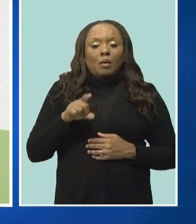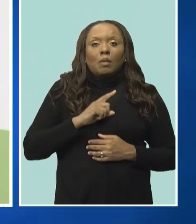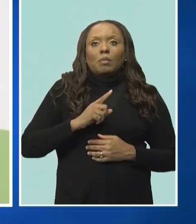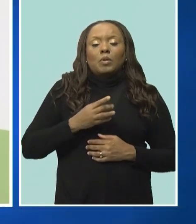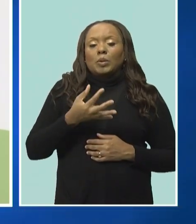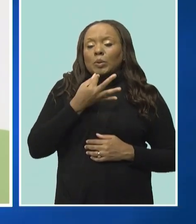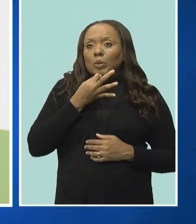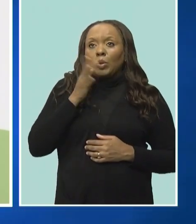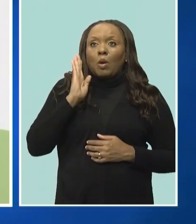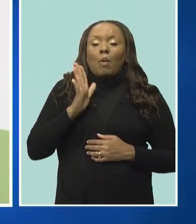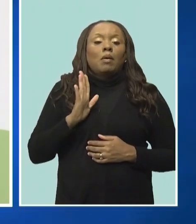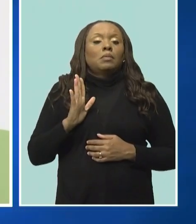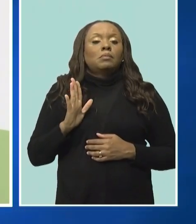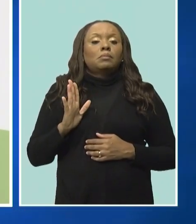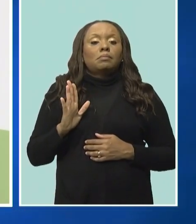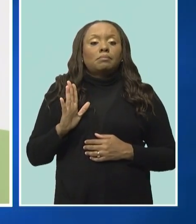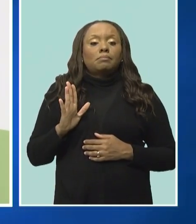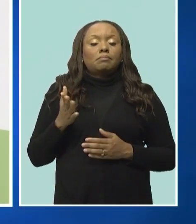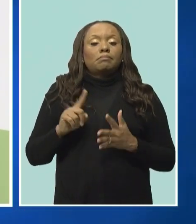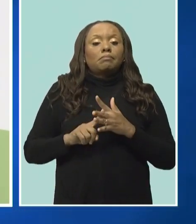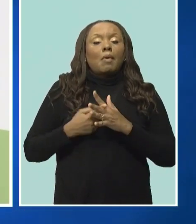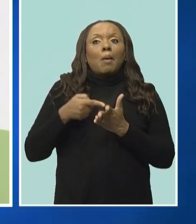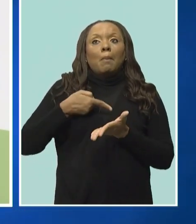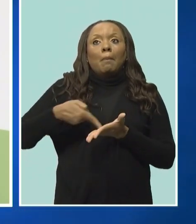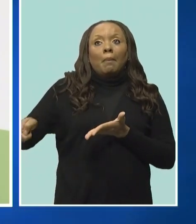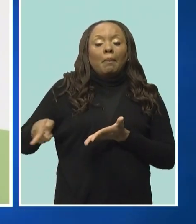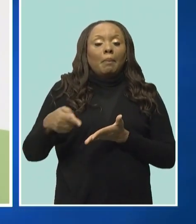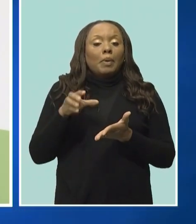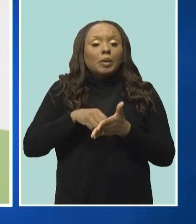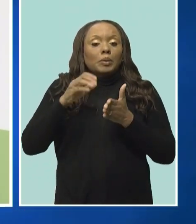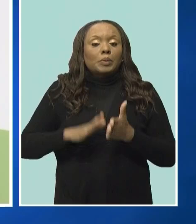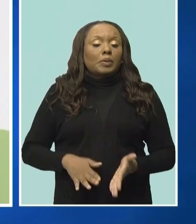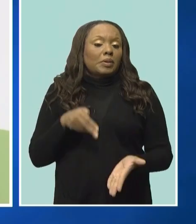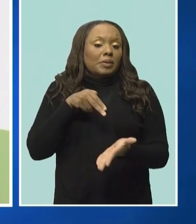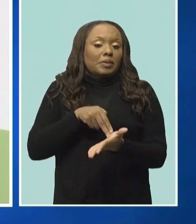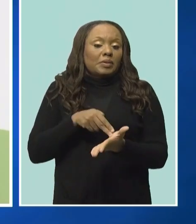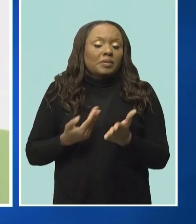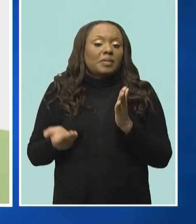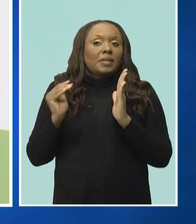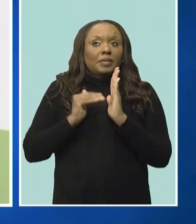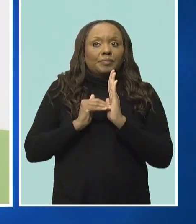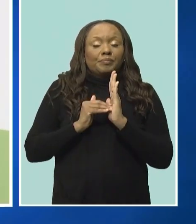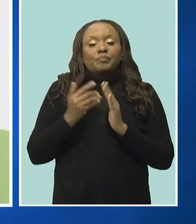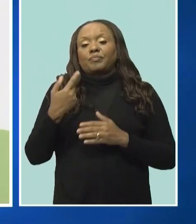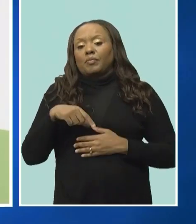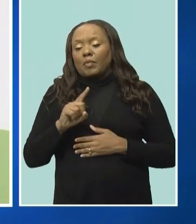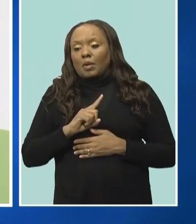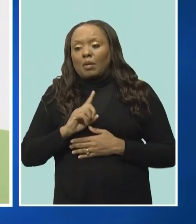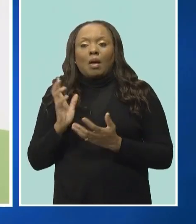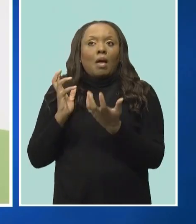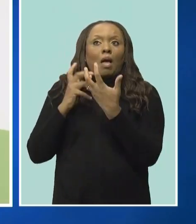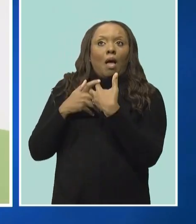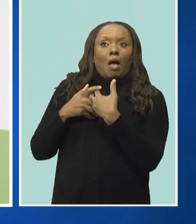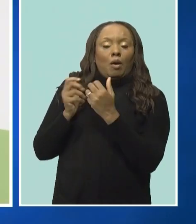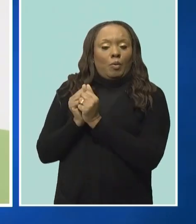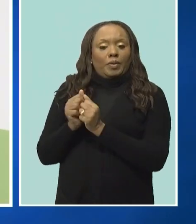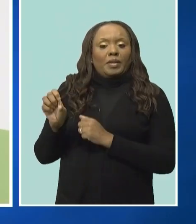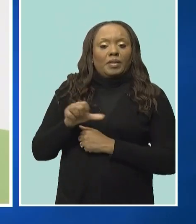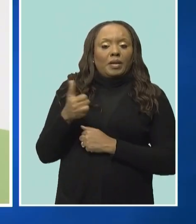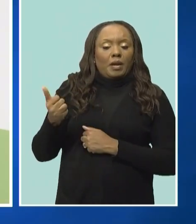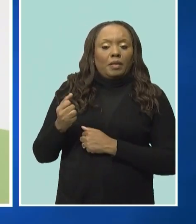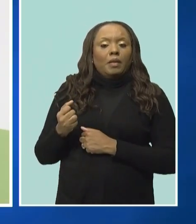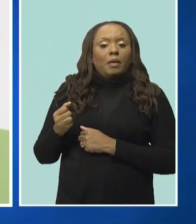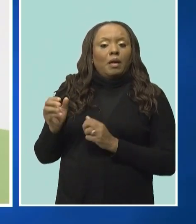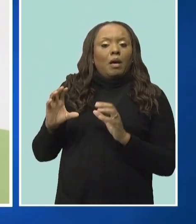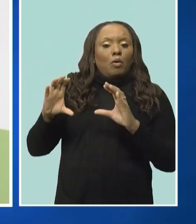be reintroducing the stipend for student nurses. And we have partnered with the Shaw Foundation and also with UWI in terms